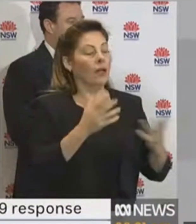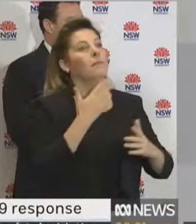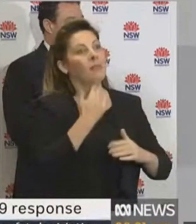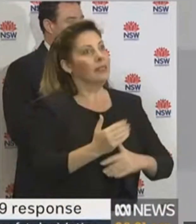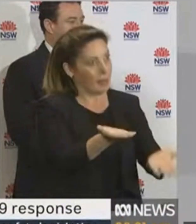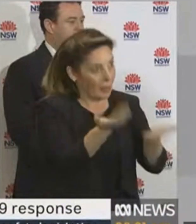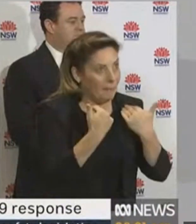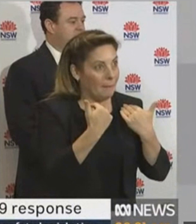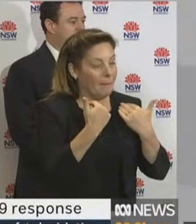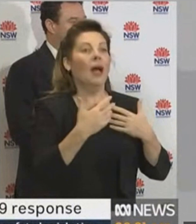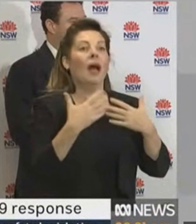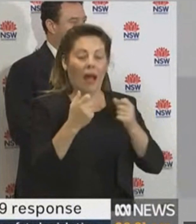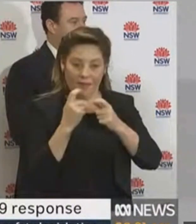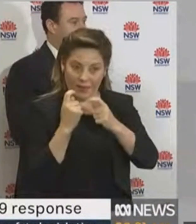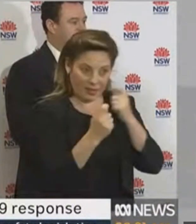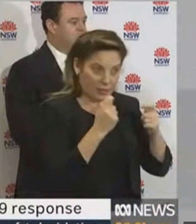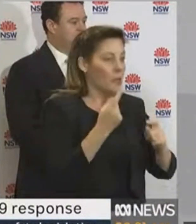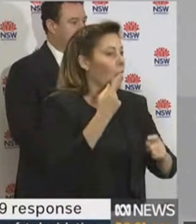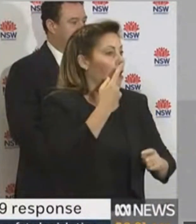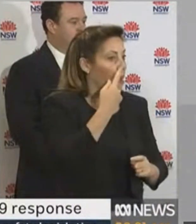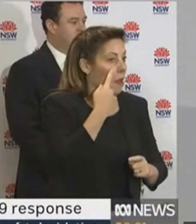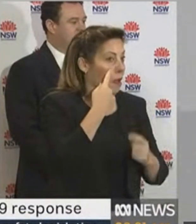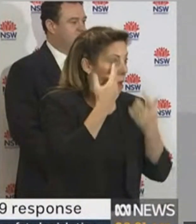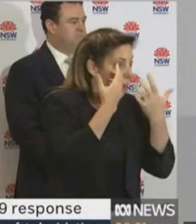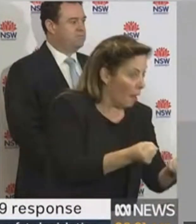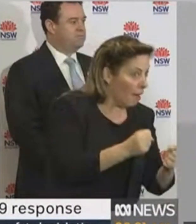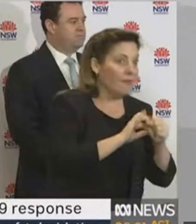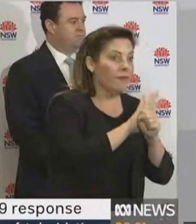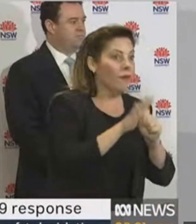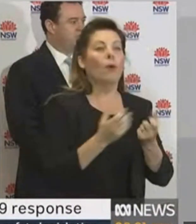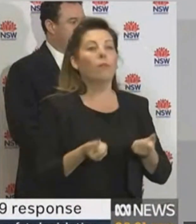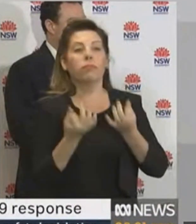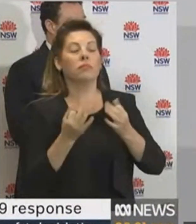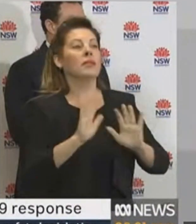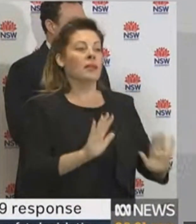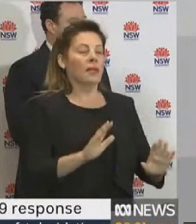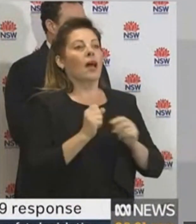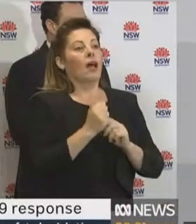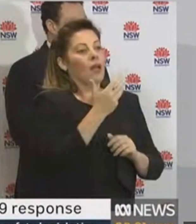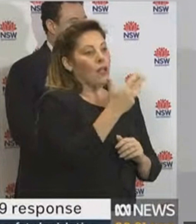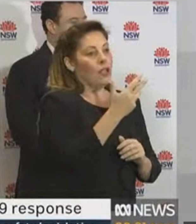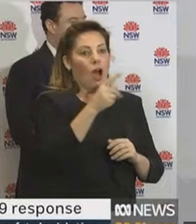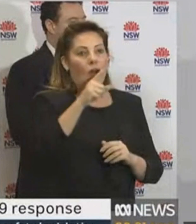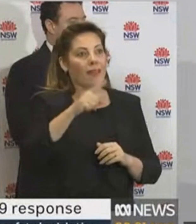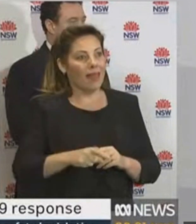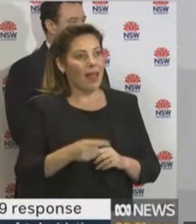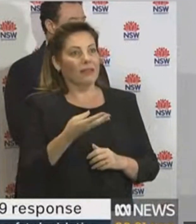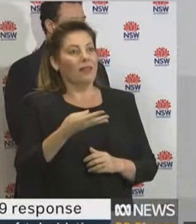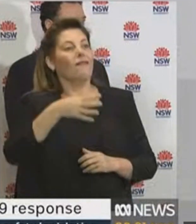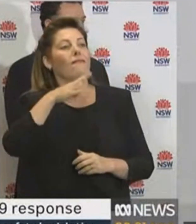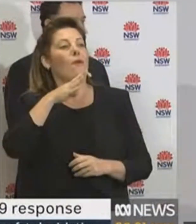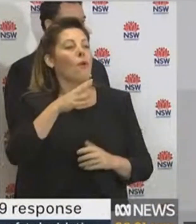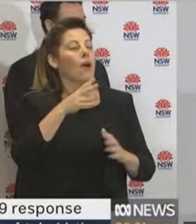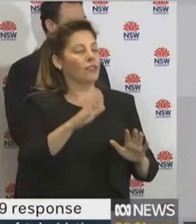and identify anyone with the virus so that we can stop the spread. And out of those 9,400 cases, there were only tests, there were